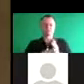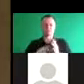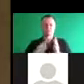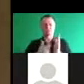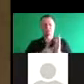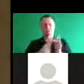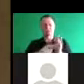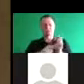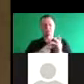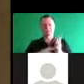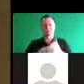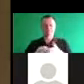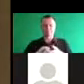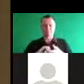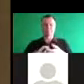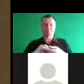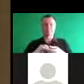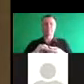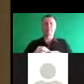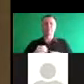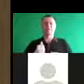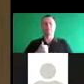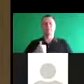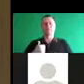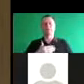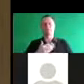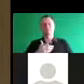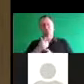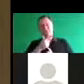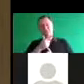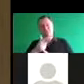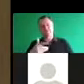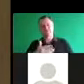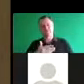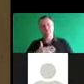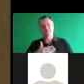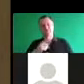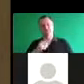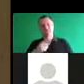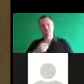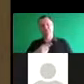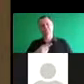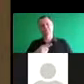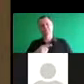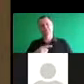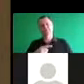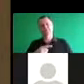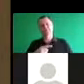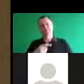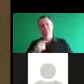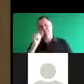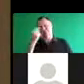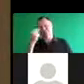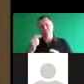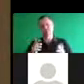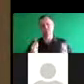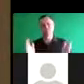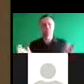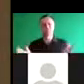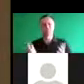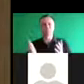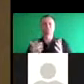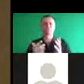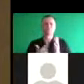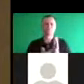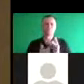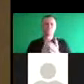as well, I think my practice in general as a whole is really a pretext to cultivating a rich inner life